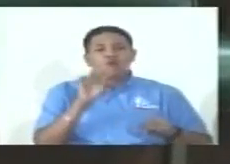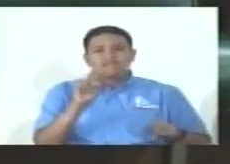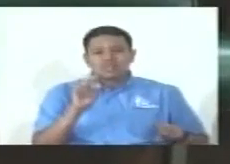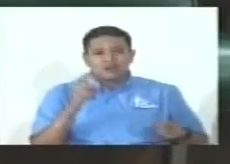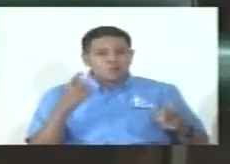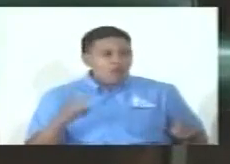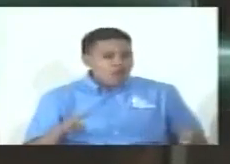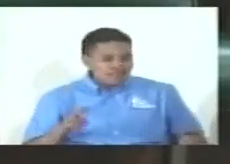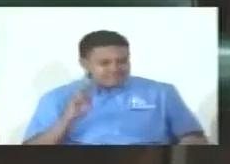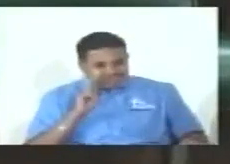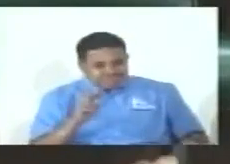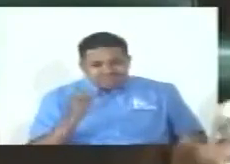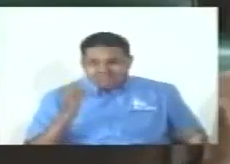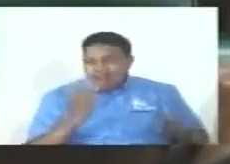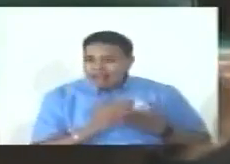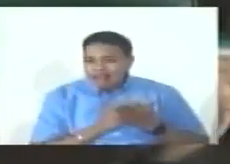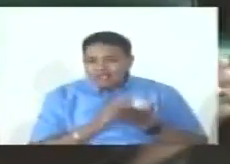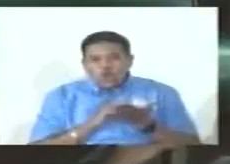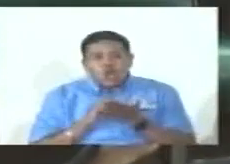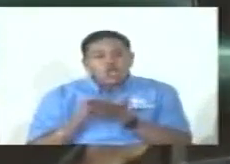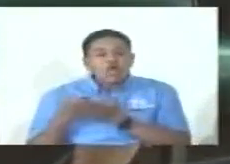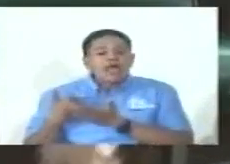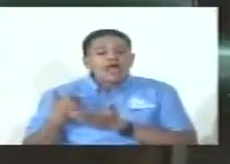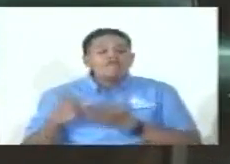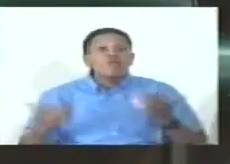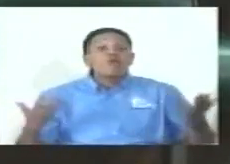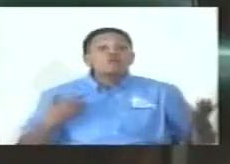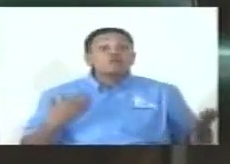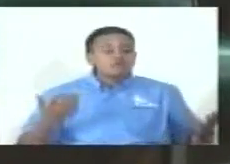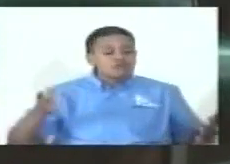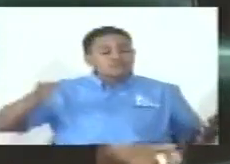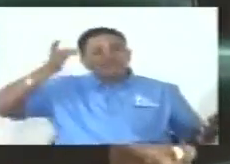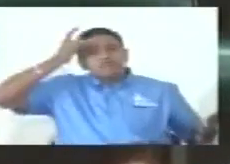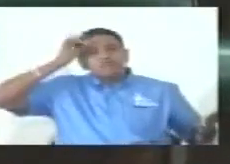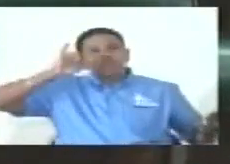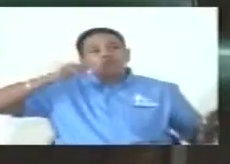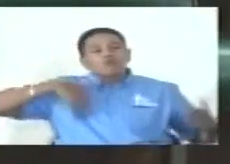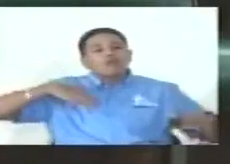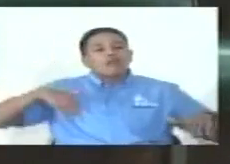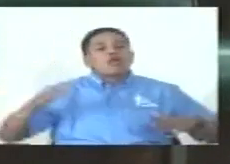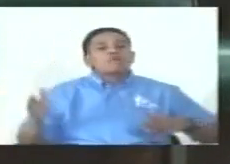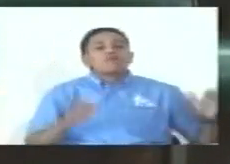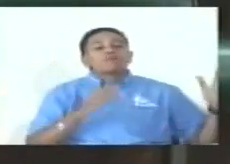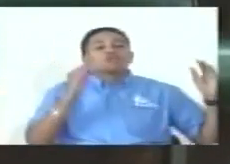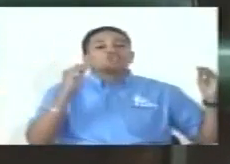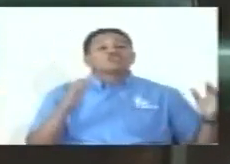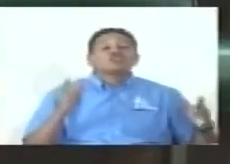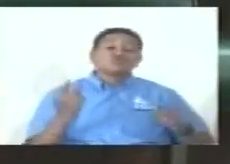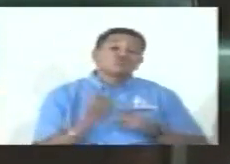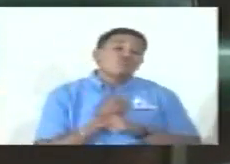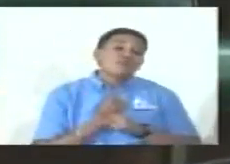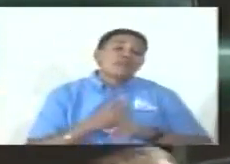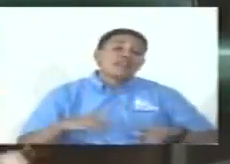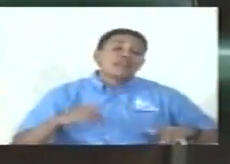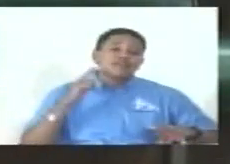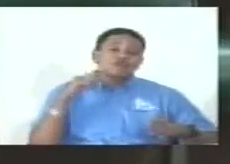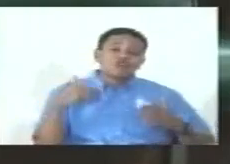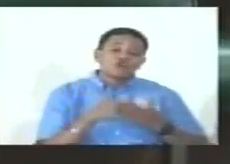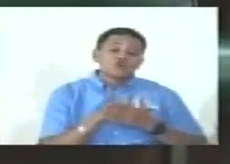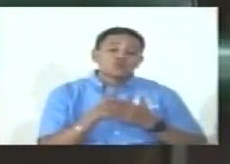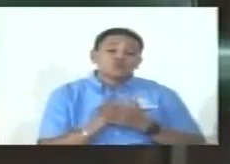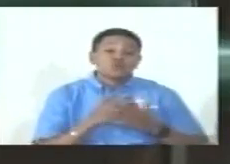away is that we have not prepared our teachers properly for this new